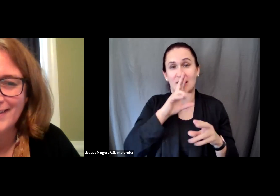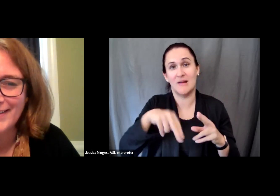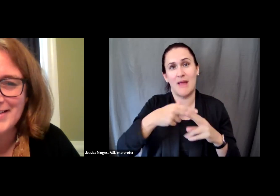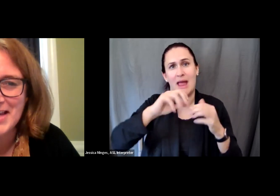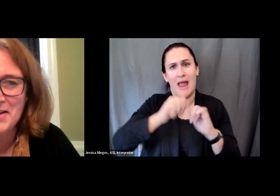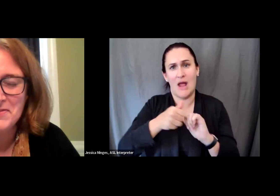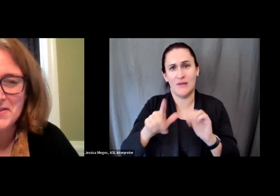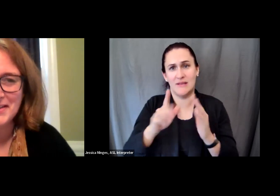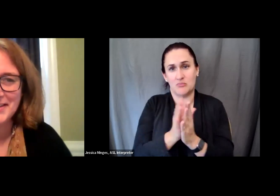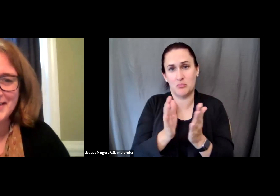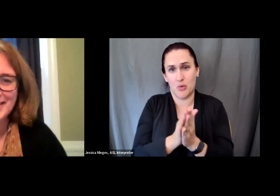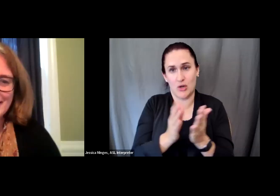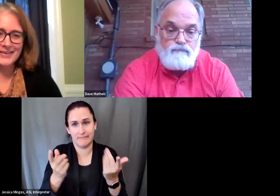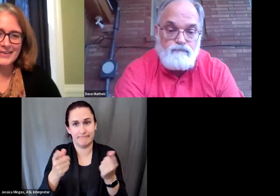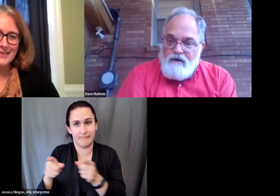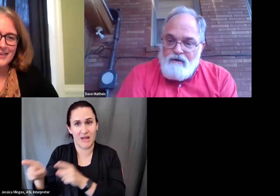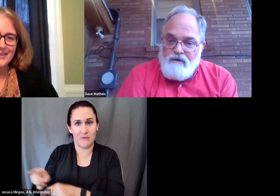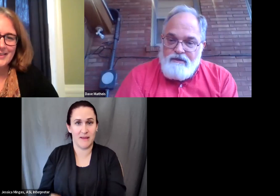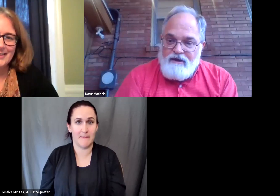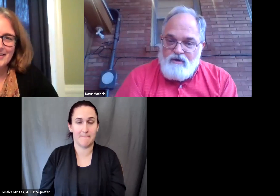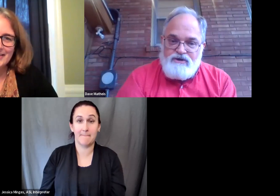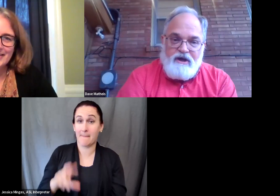be. Dave?